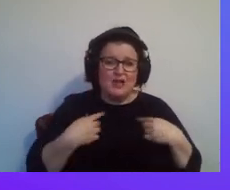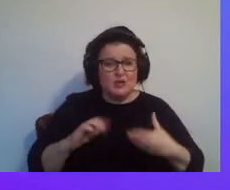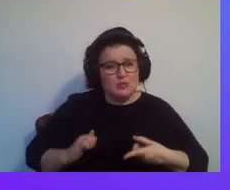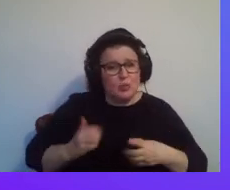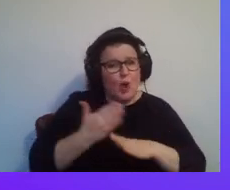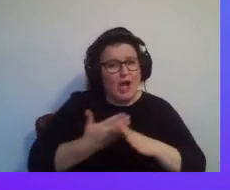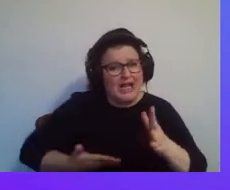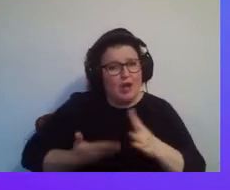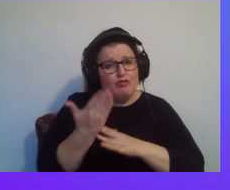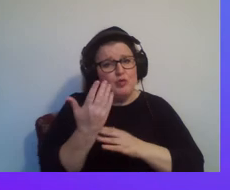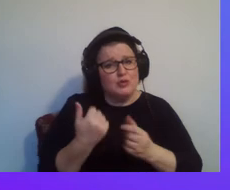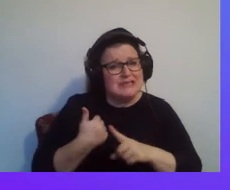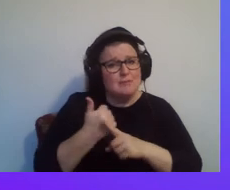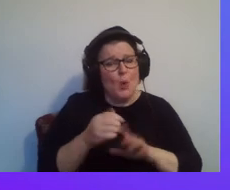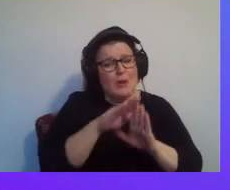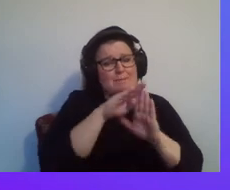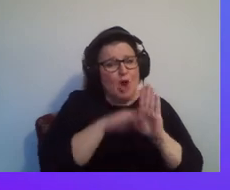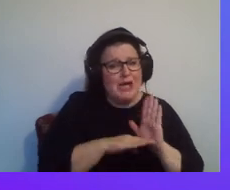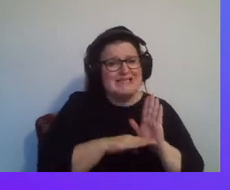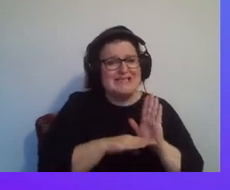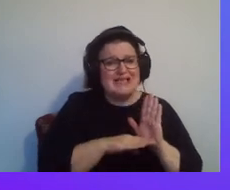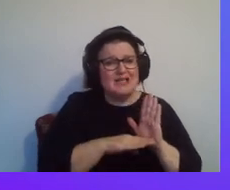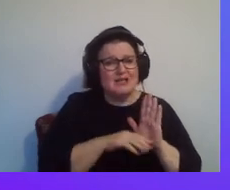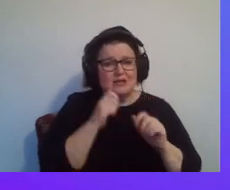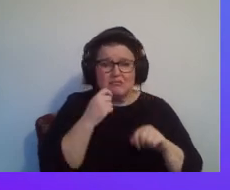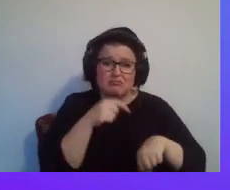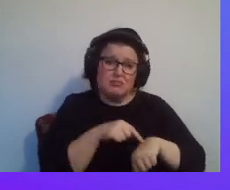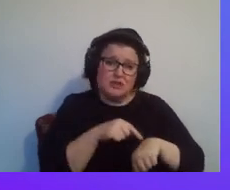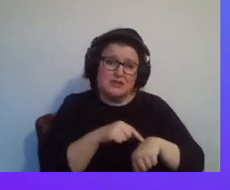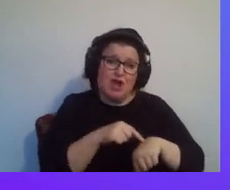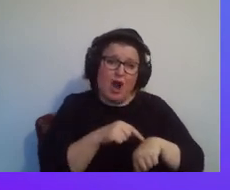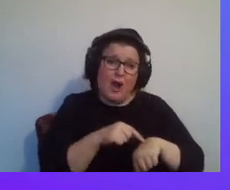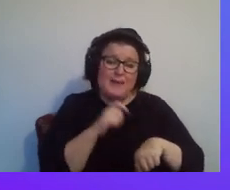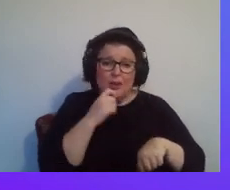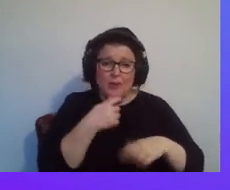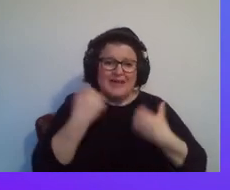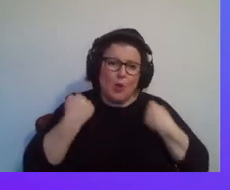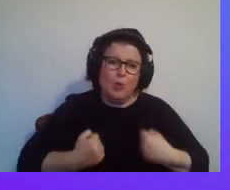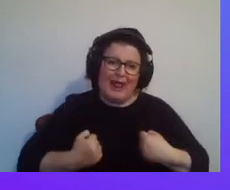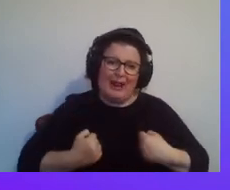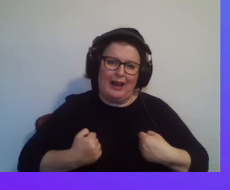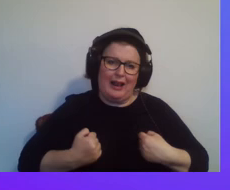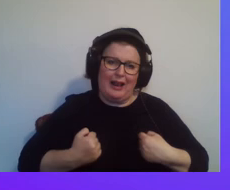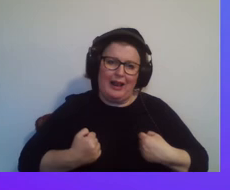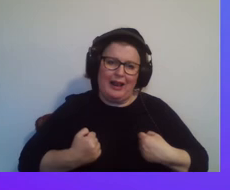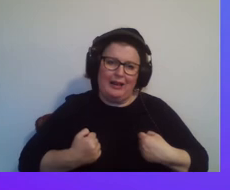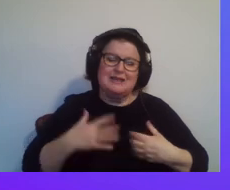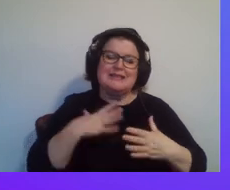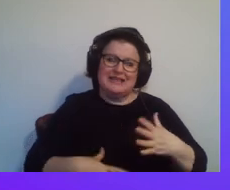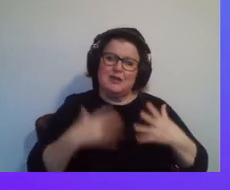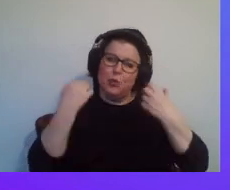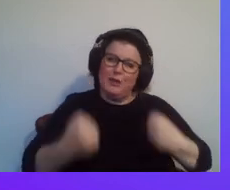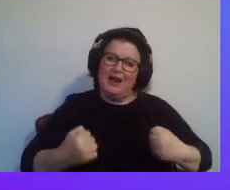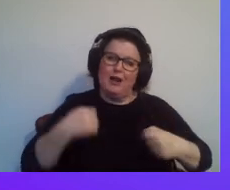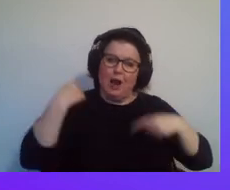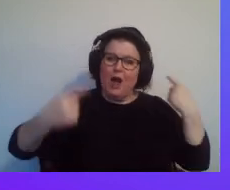for communities. And I don't think it will take time. I think it will take the will. And I know that certainly in London, we have a very, very